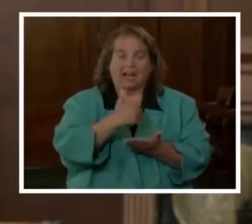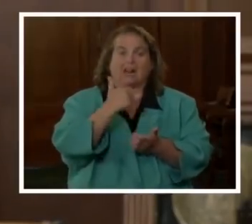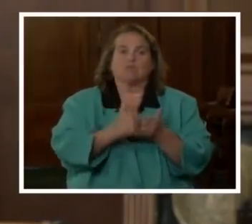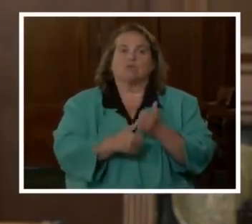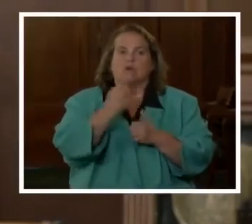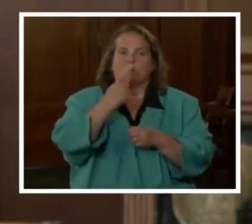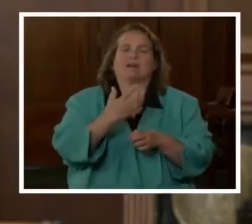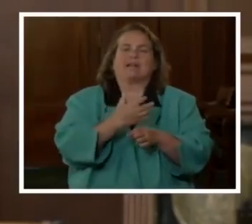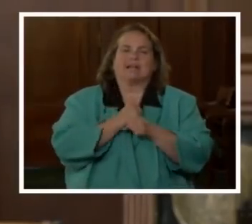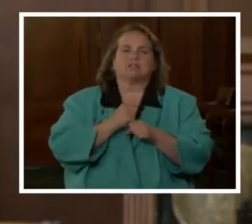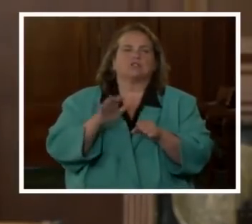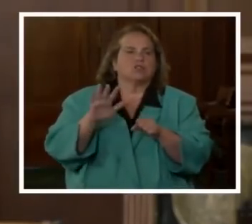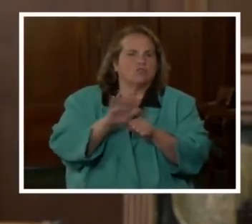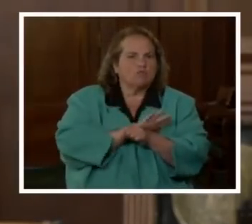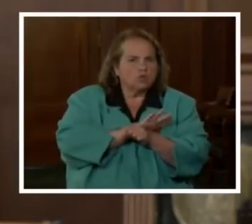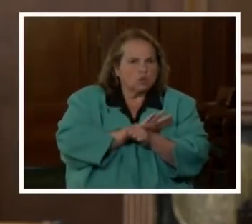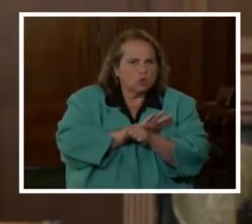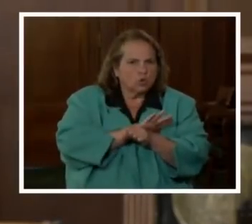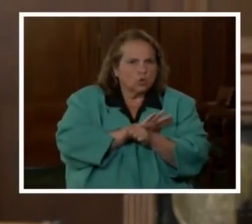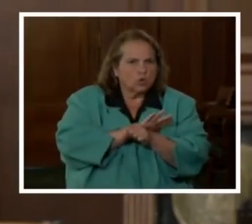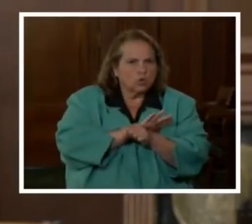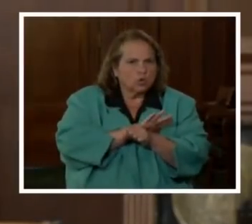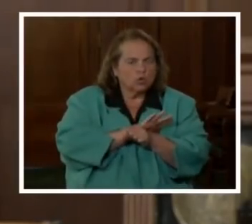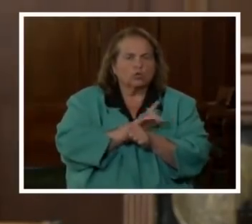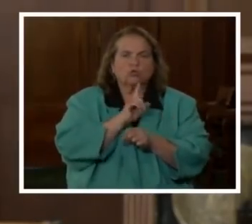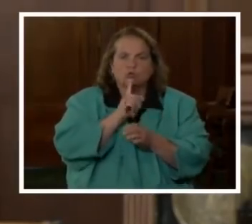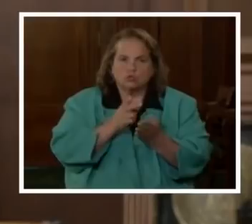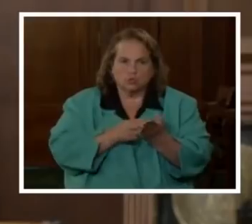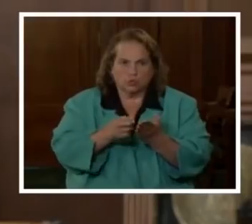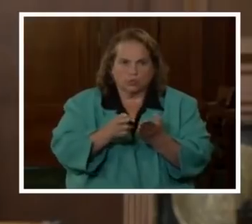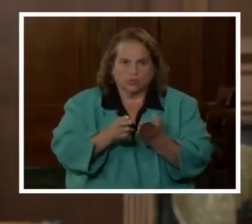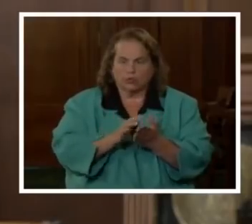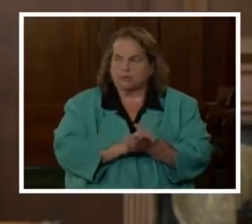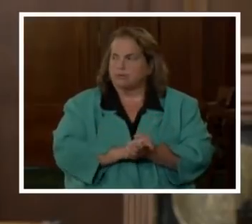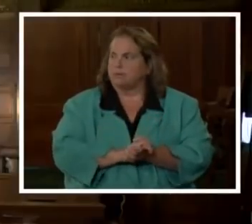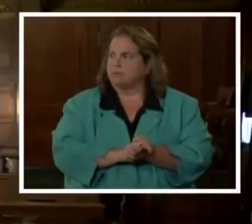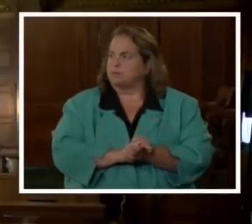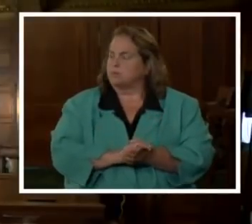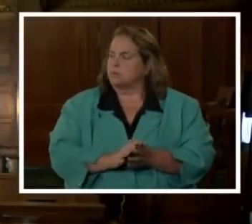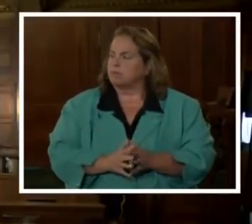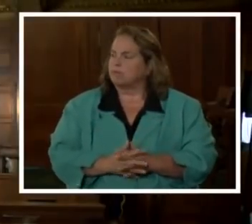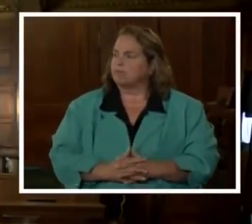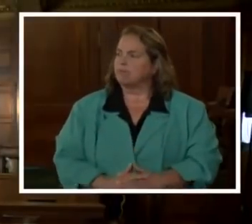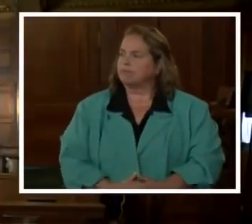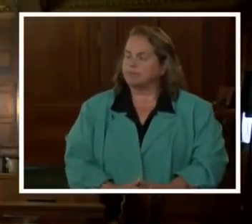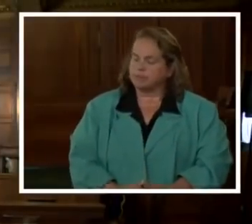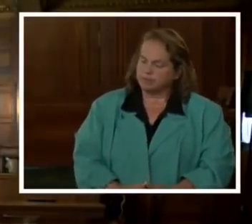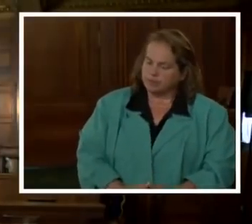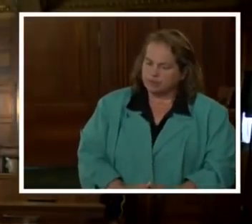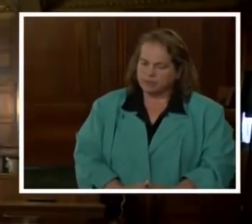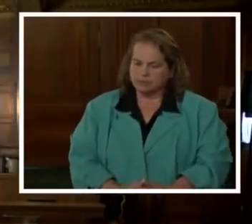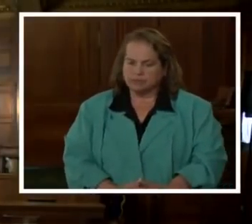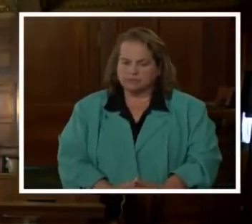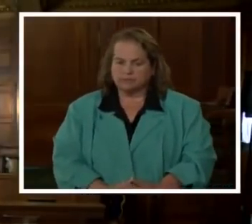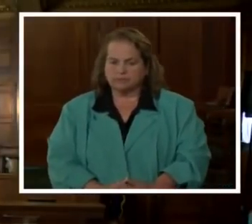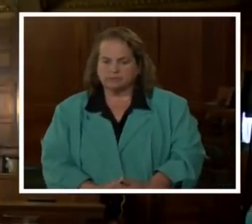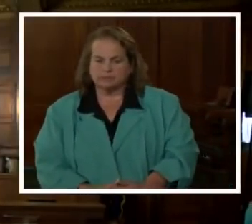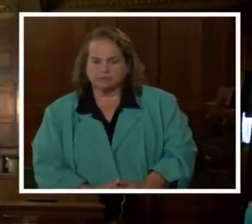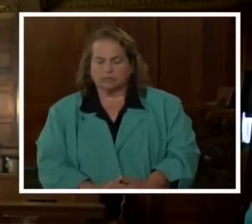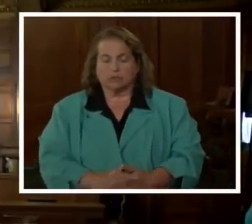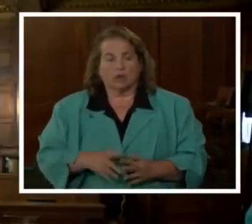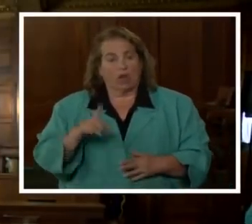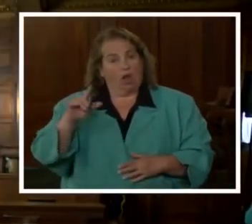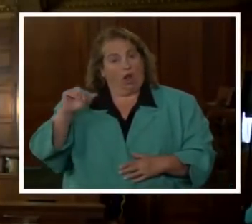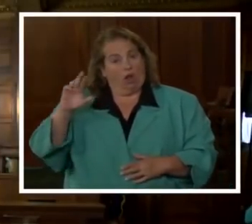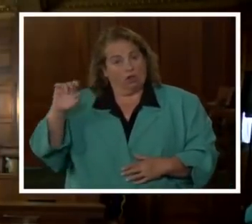gets the full and the entire truth. Tom. Governor, your thoughts changed at all from this morning